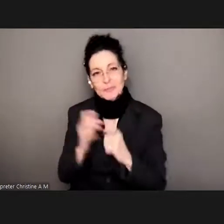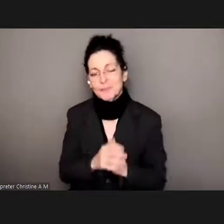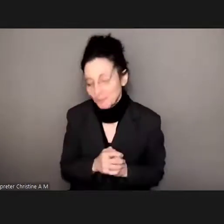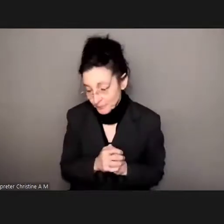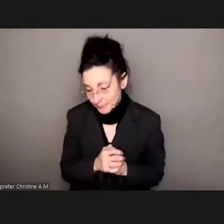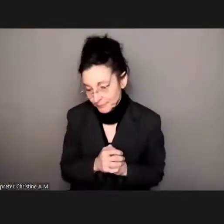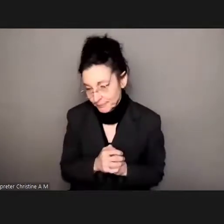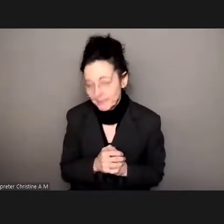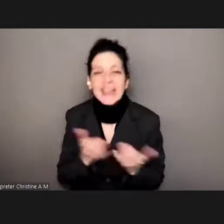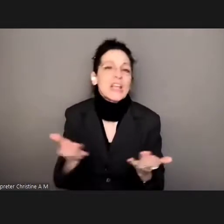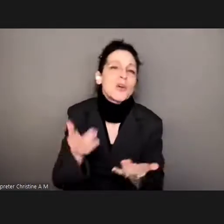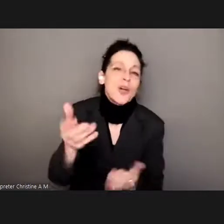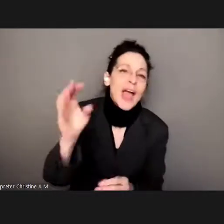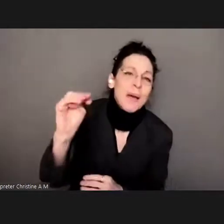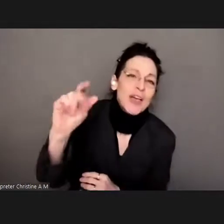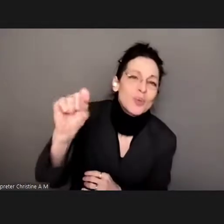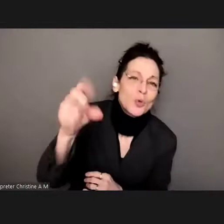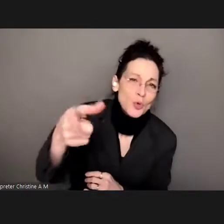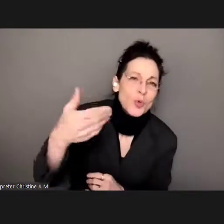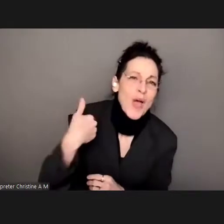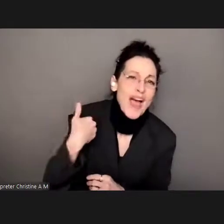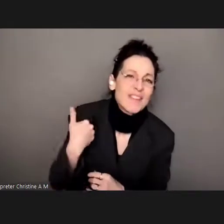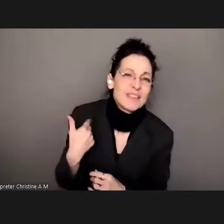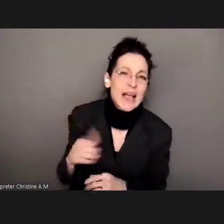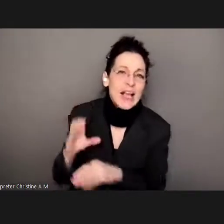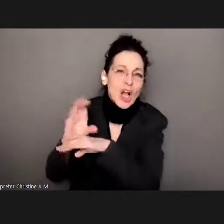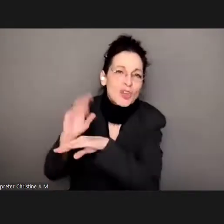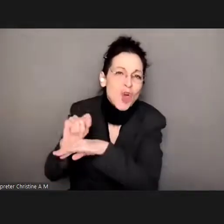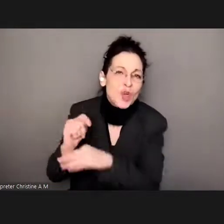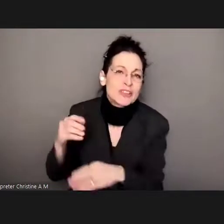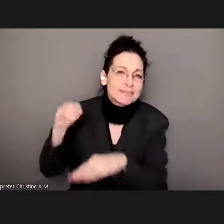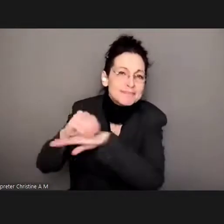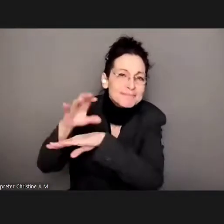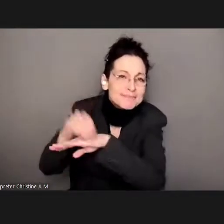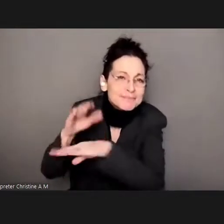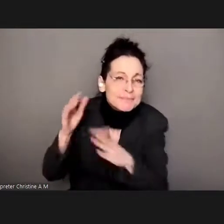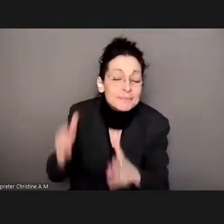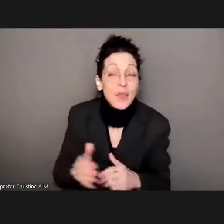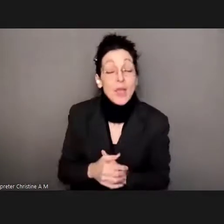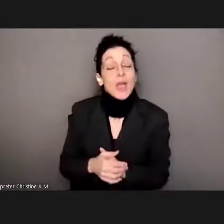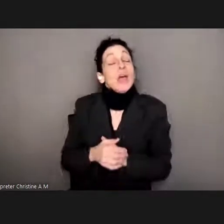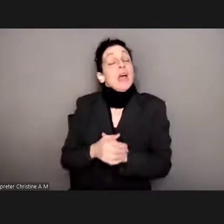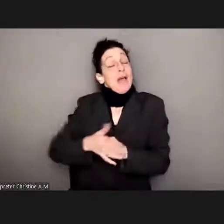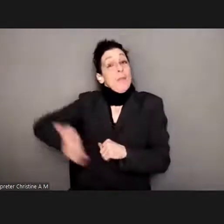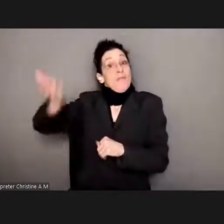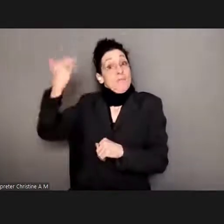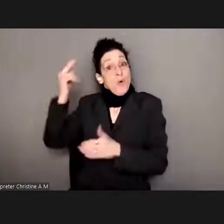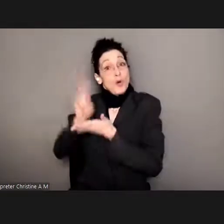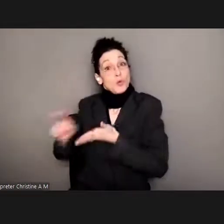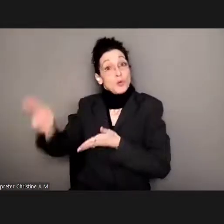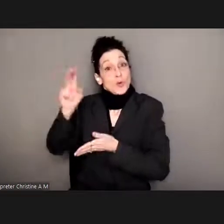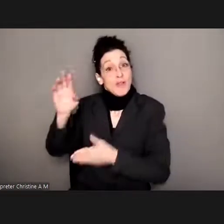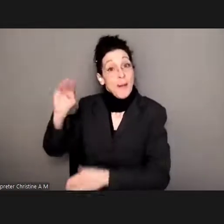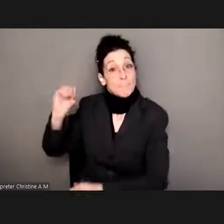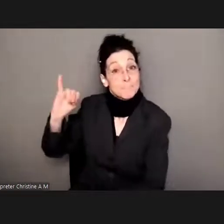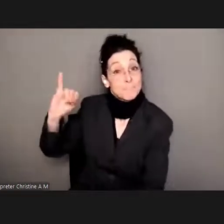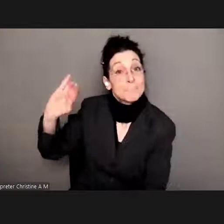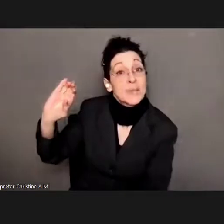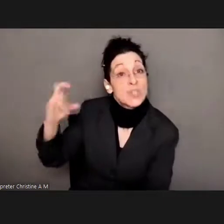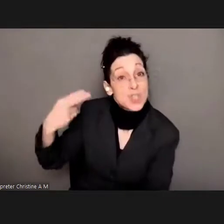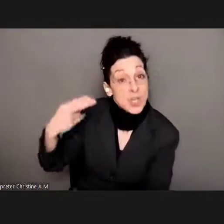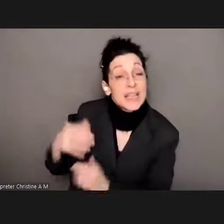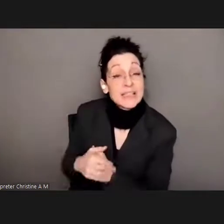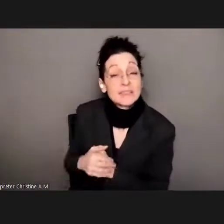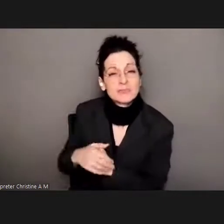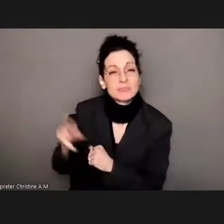consultant. At the University of Michigan, I was a tutor for the Sweetland Writing Center before it was Sweetland. Back